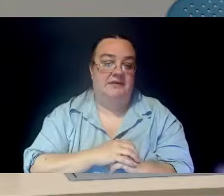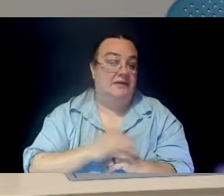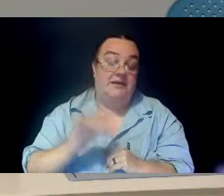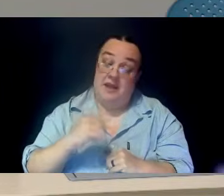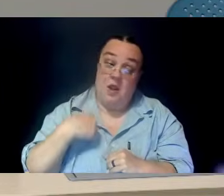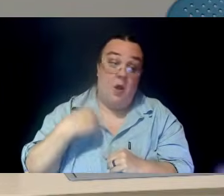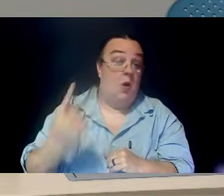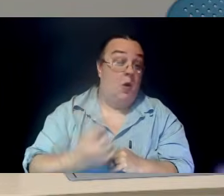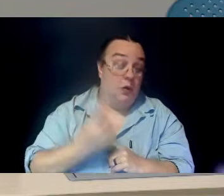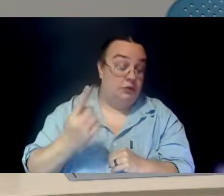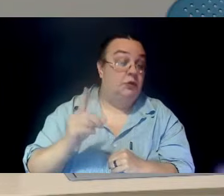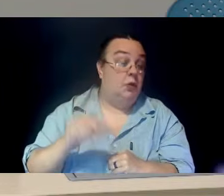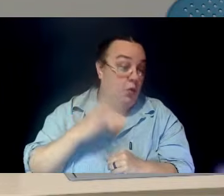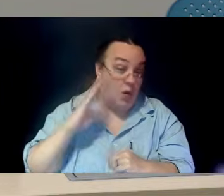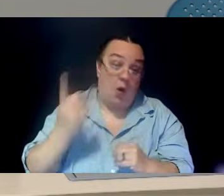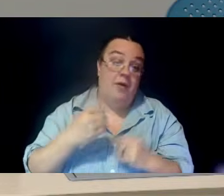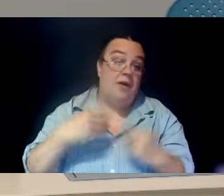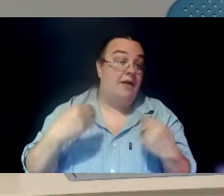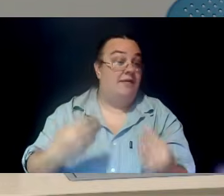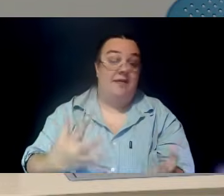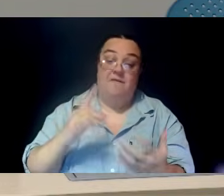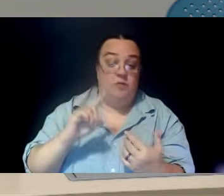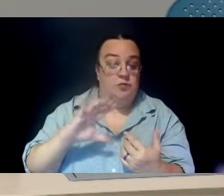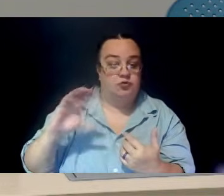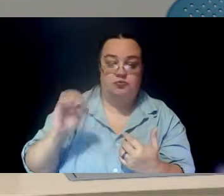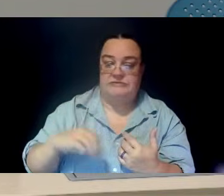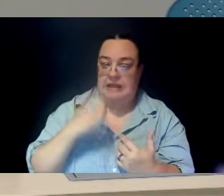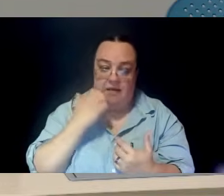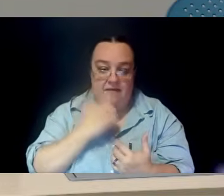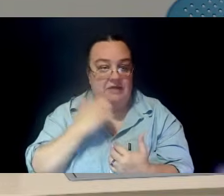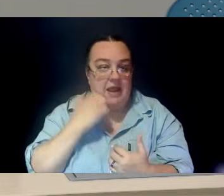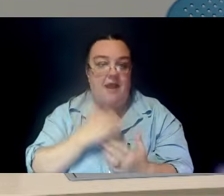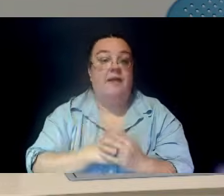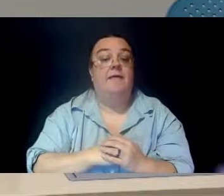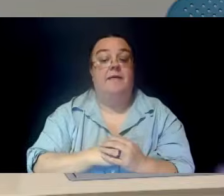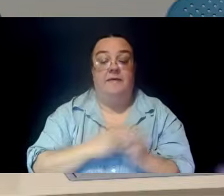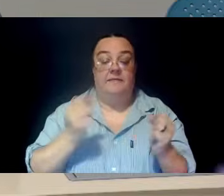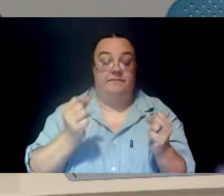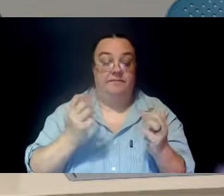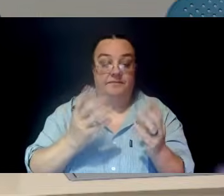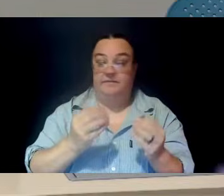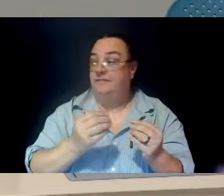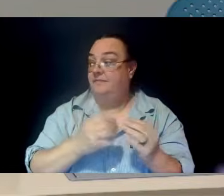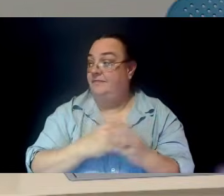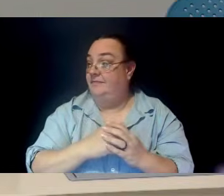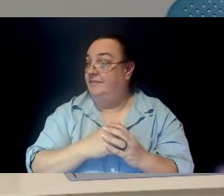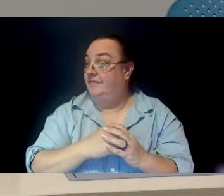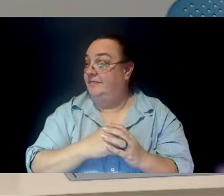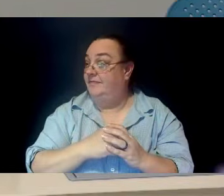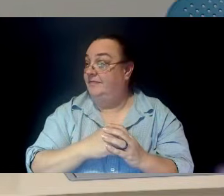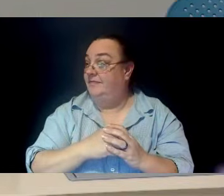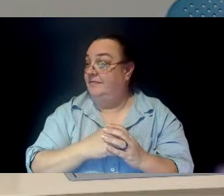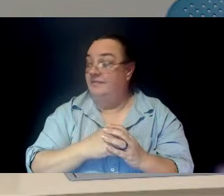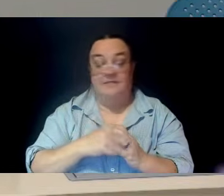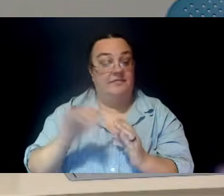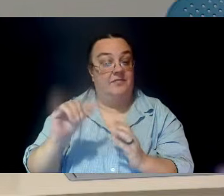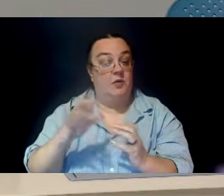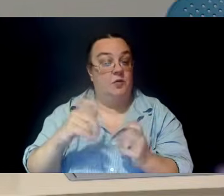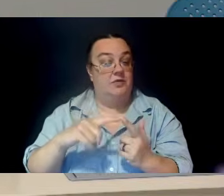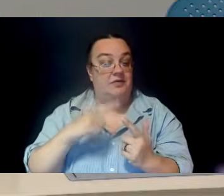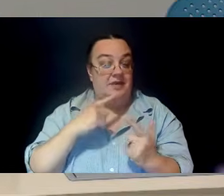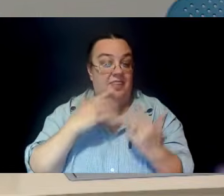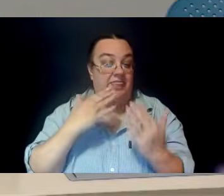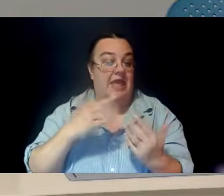will always give my 100% every day. So, and also I want to thank Mr.